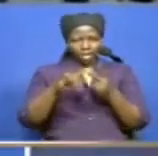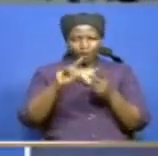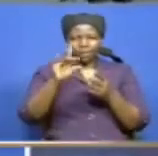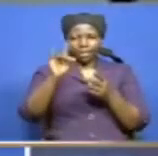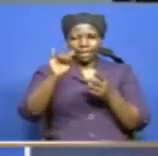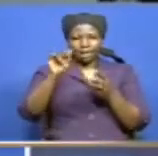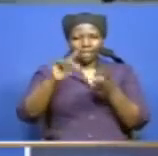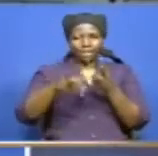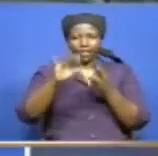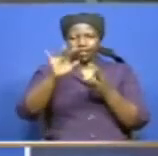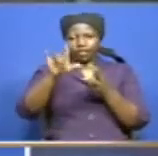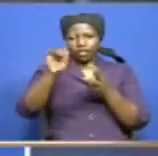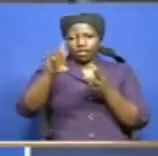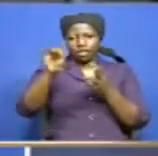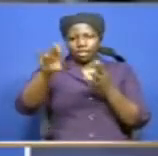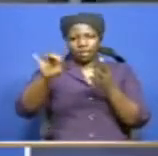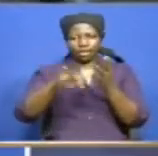Florence Busire and Lydia Mayo.